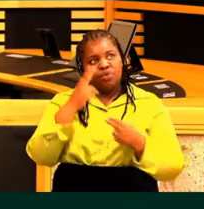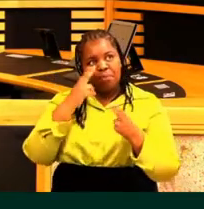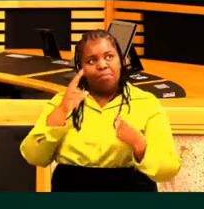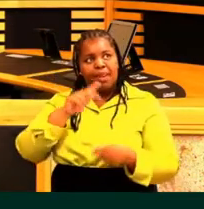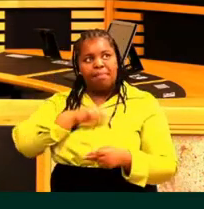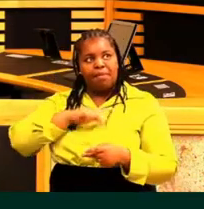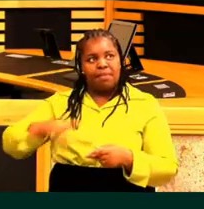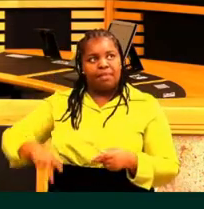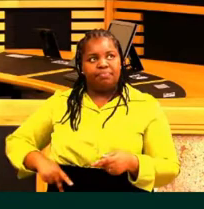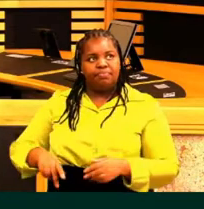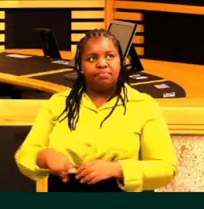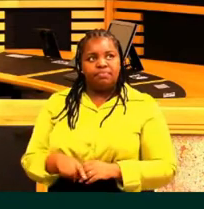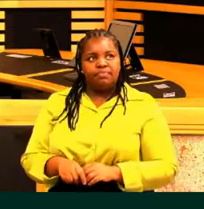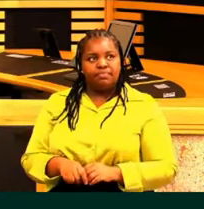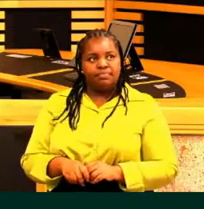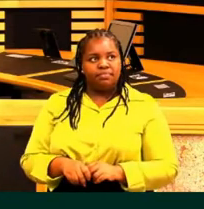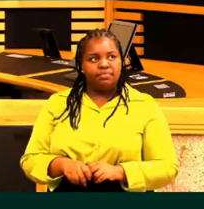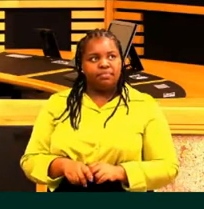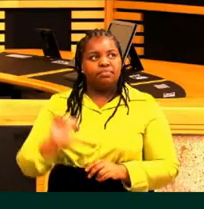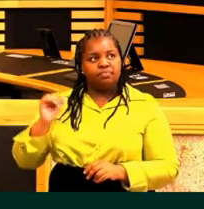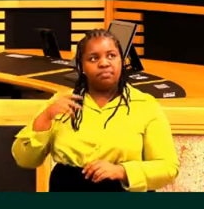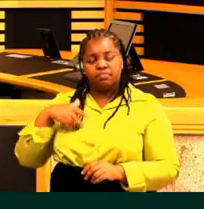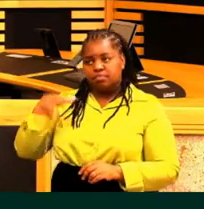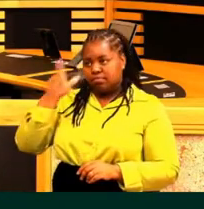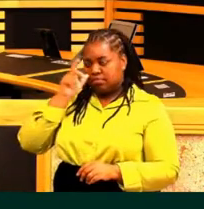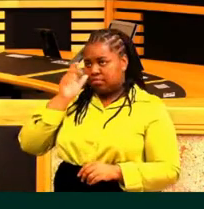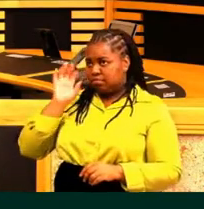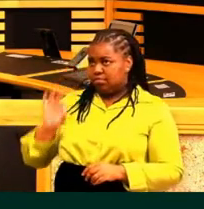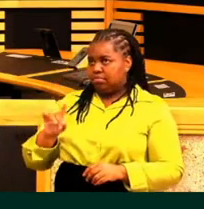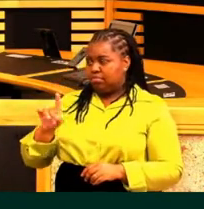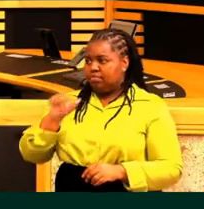private sector um